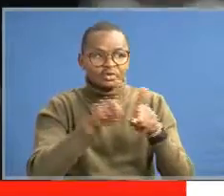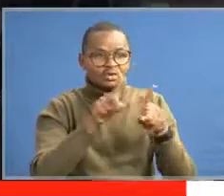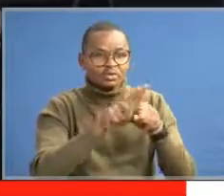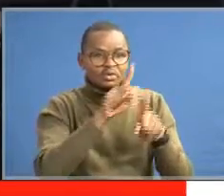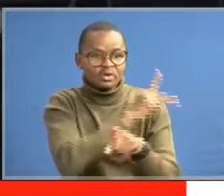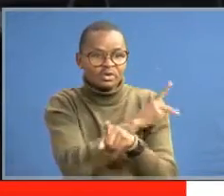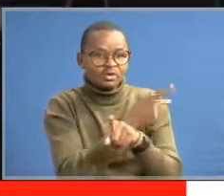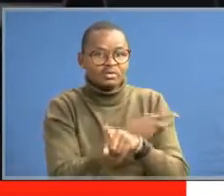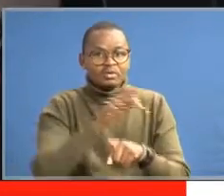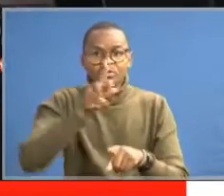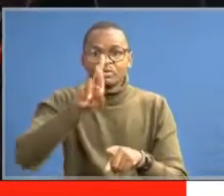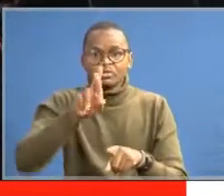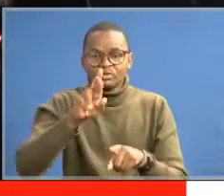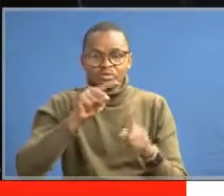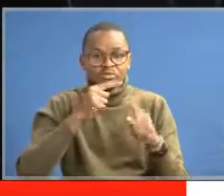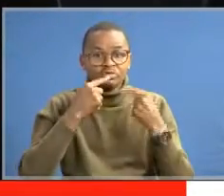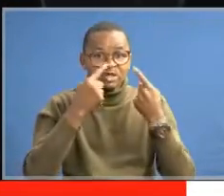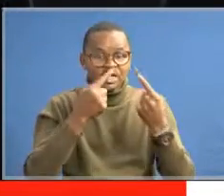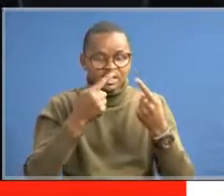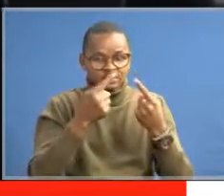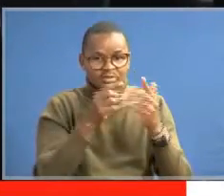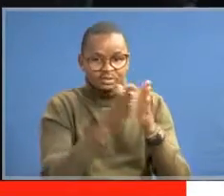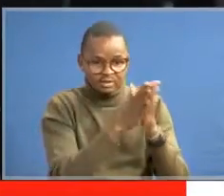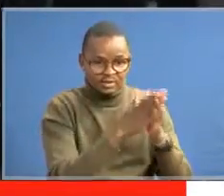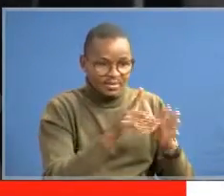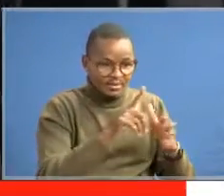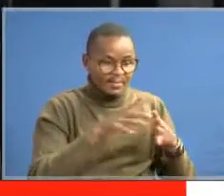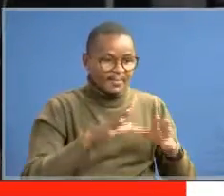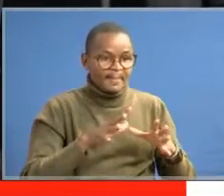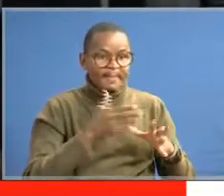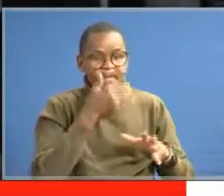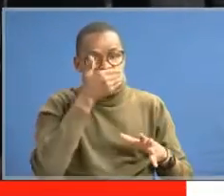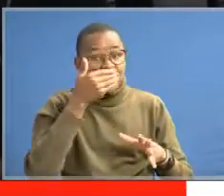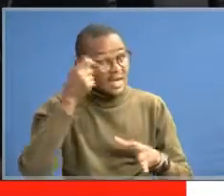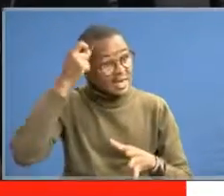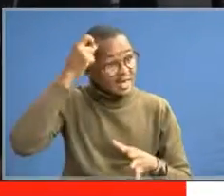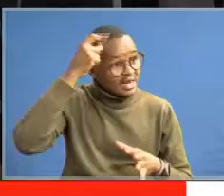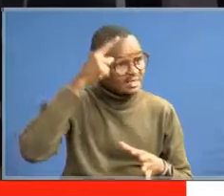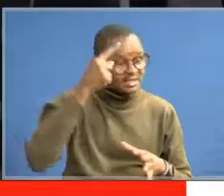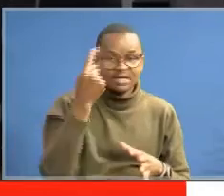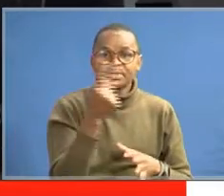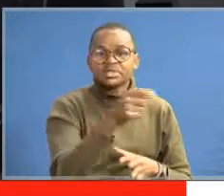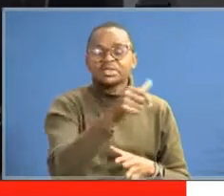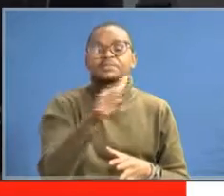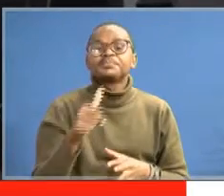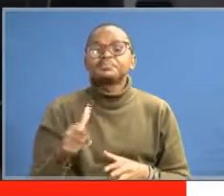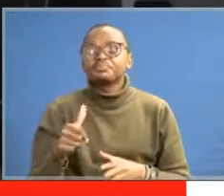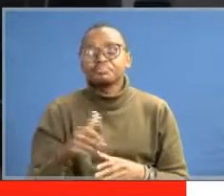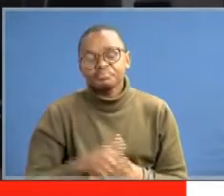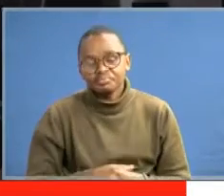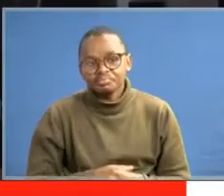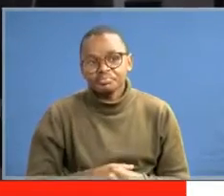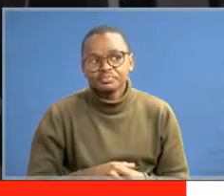power of VR to tell stories and help people around the world better understand each other.